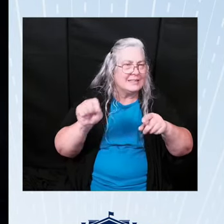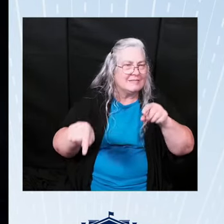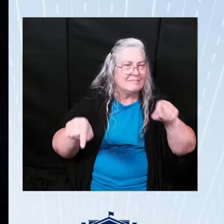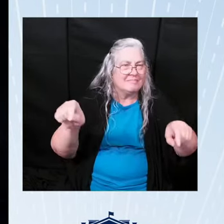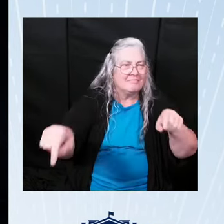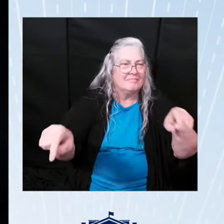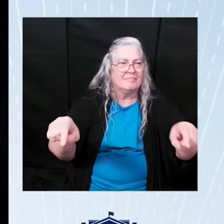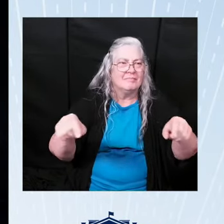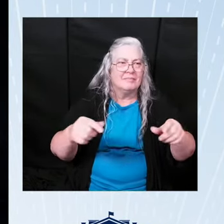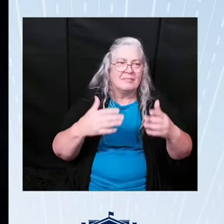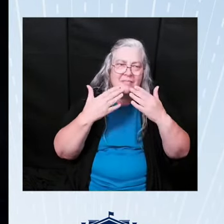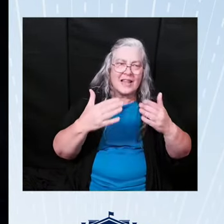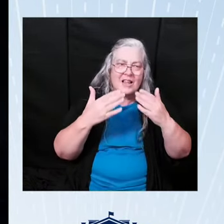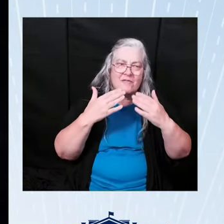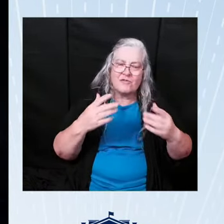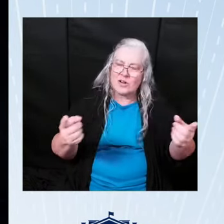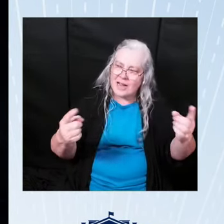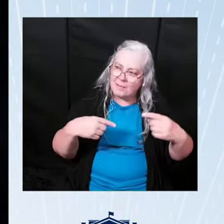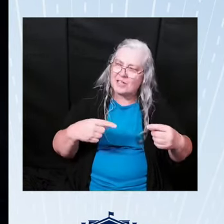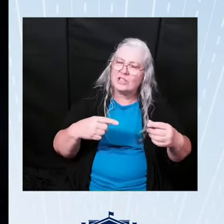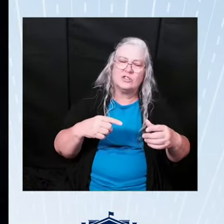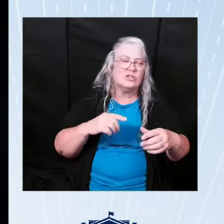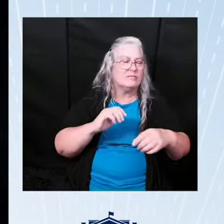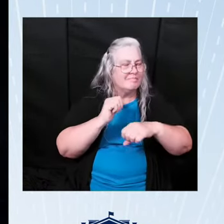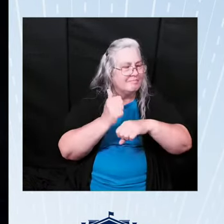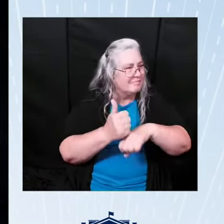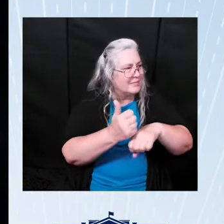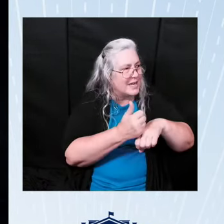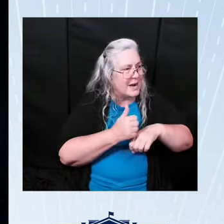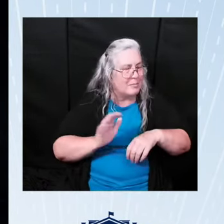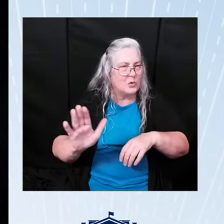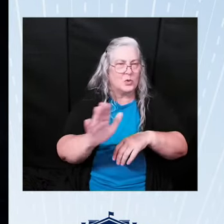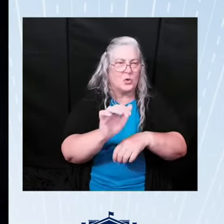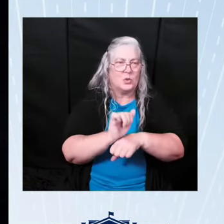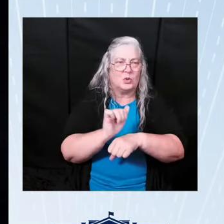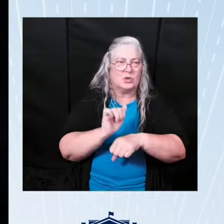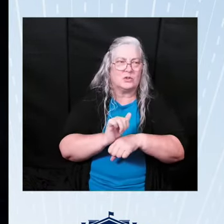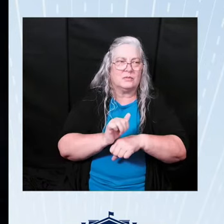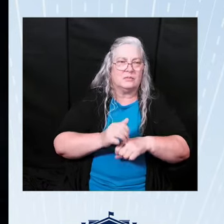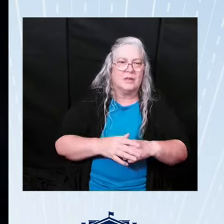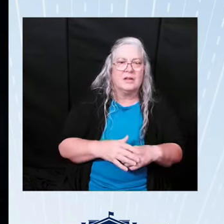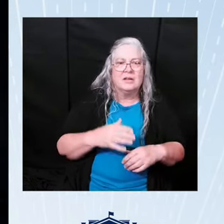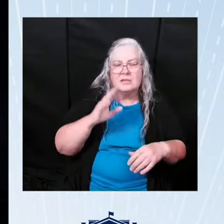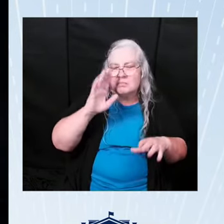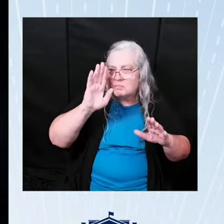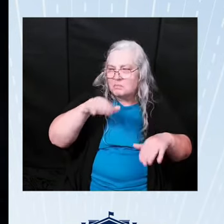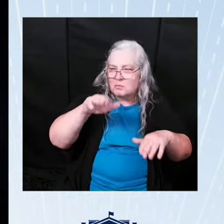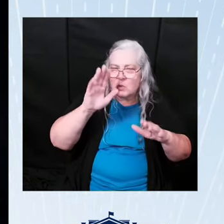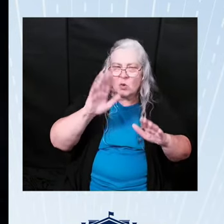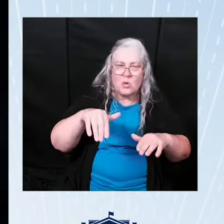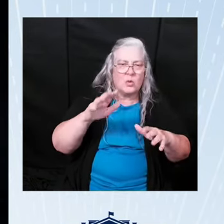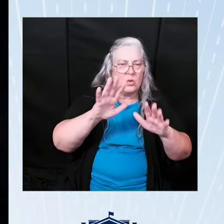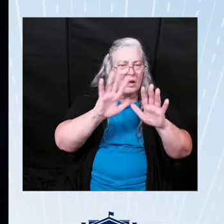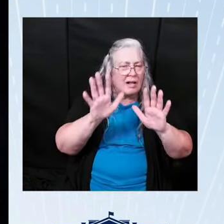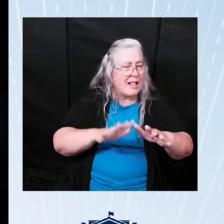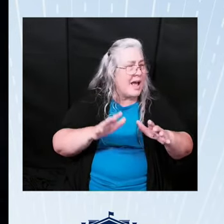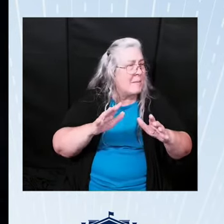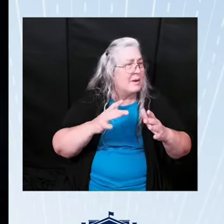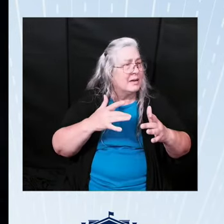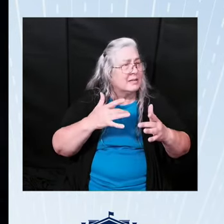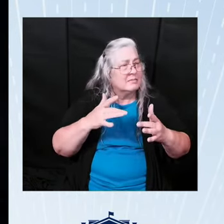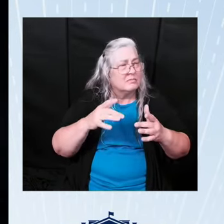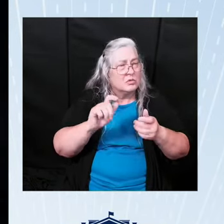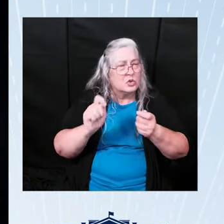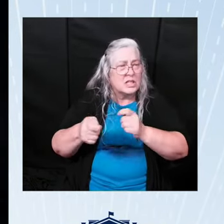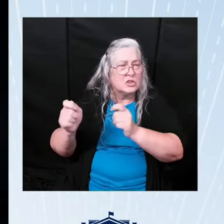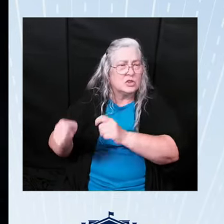time. And we have to focus on mitigation, but also on adaptation. And that's what